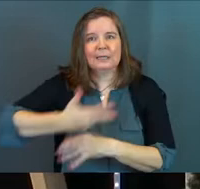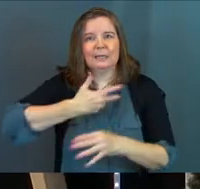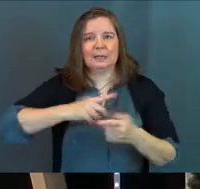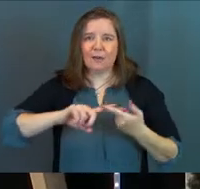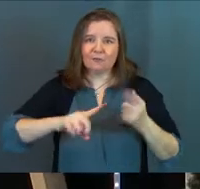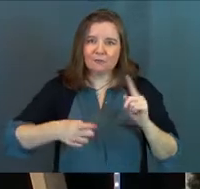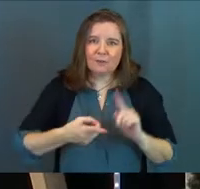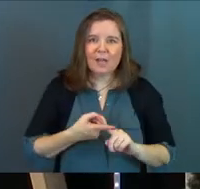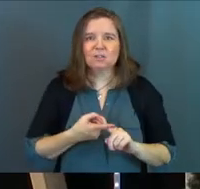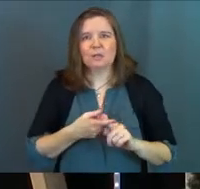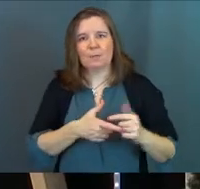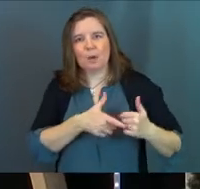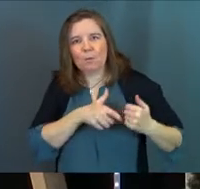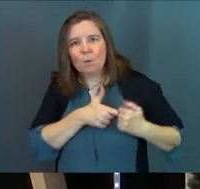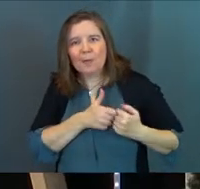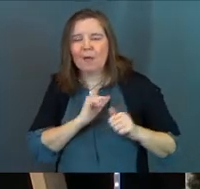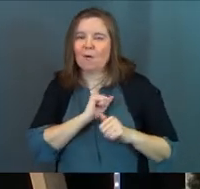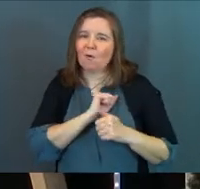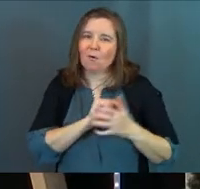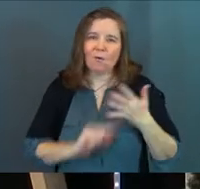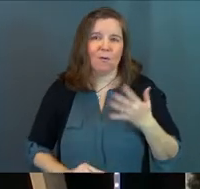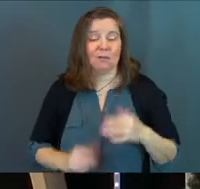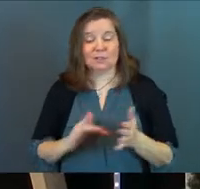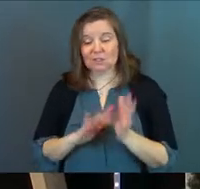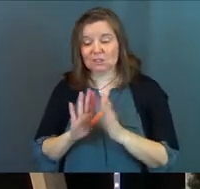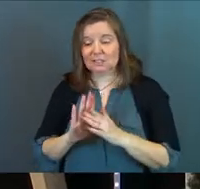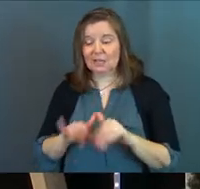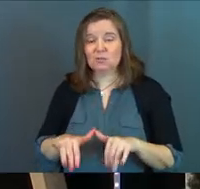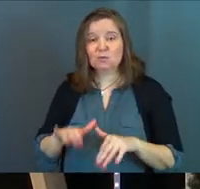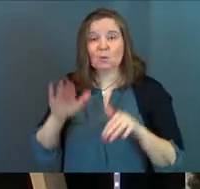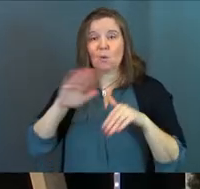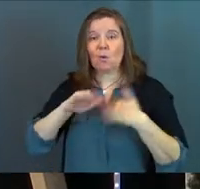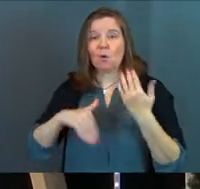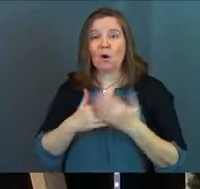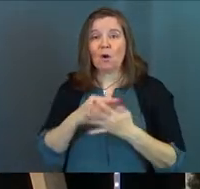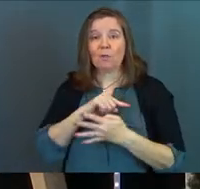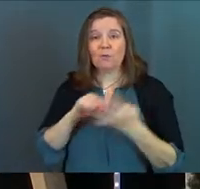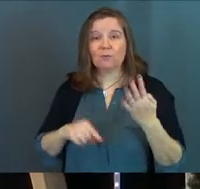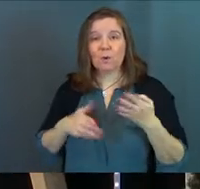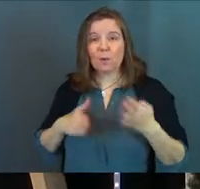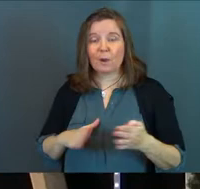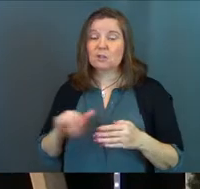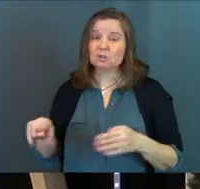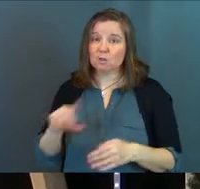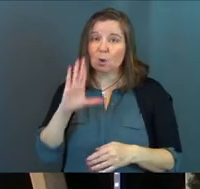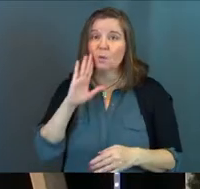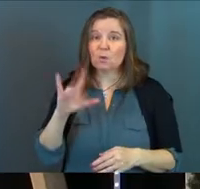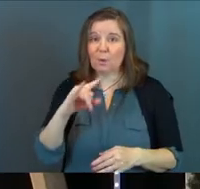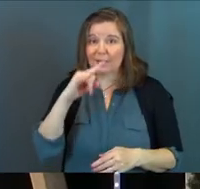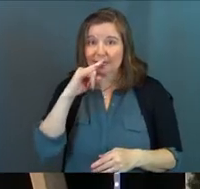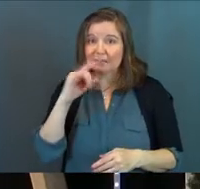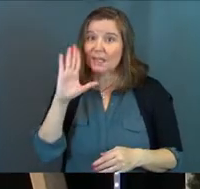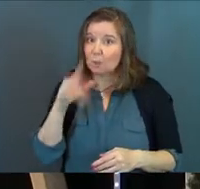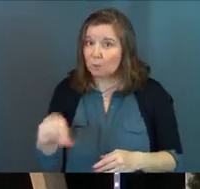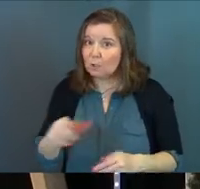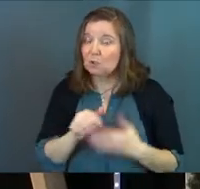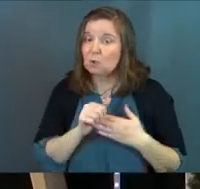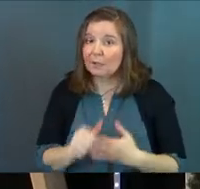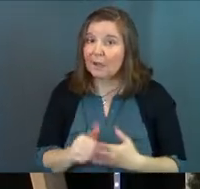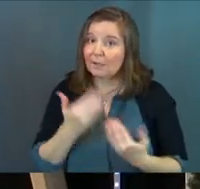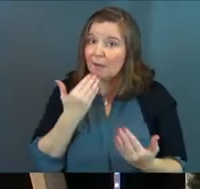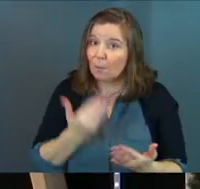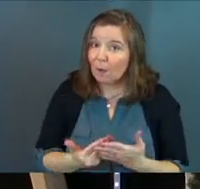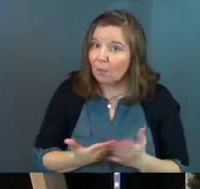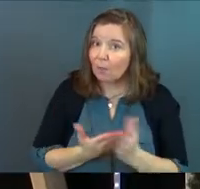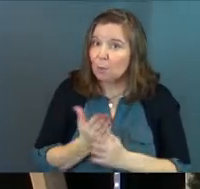and romance, all of it. Jesus grew in all those four ways, and so will your kids, and will you guide them